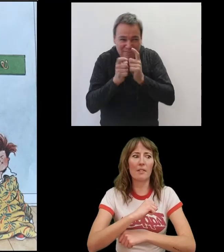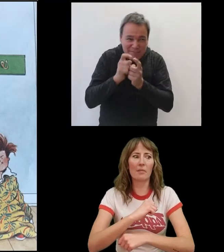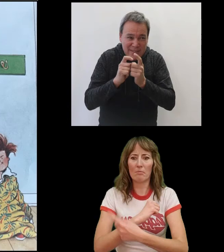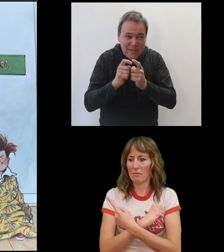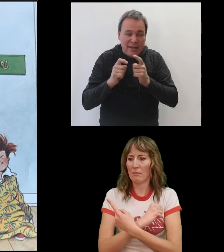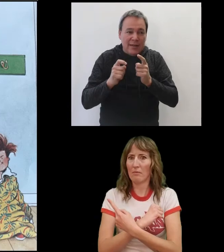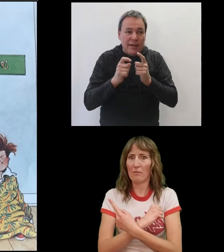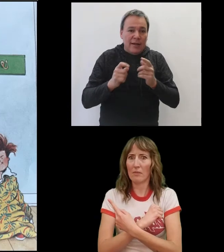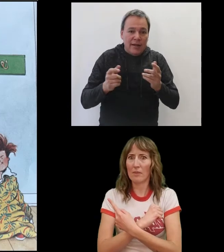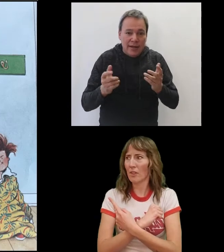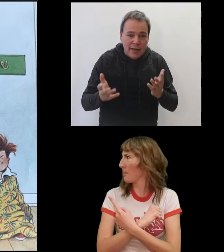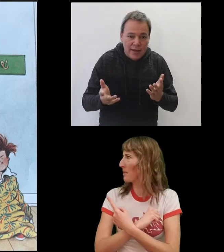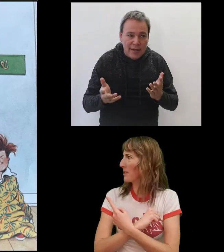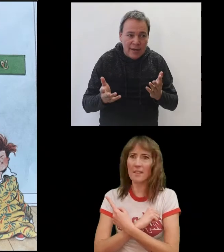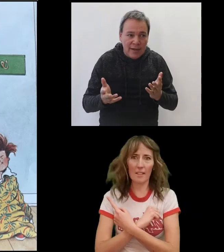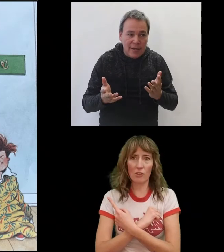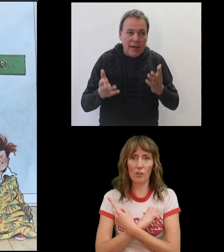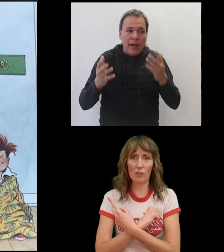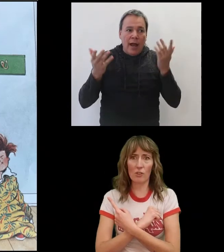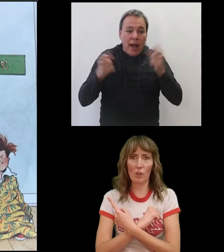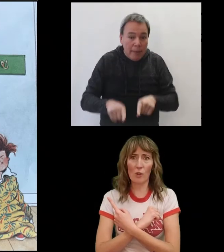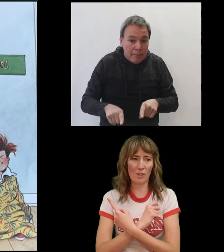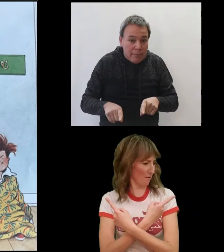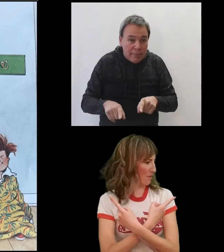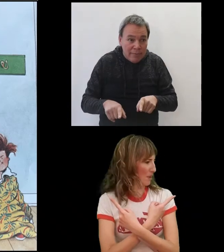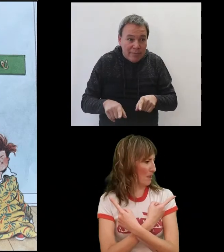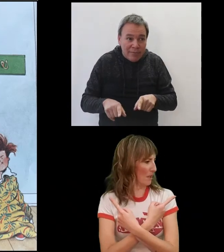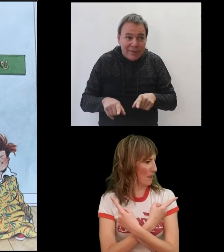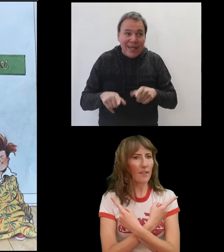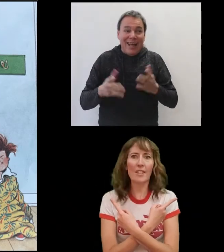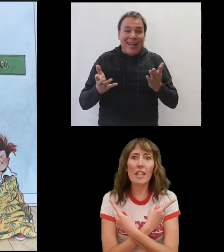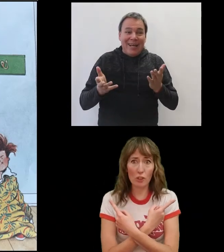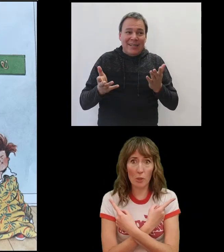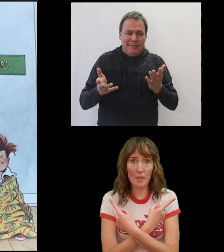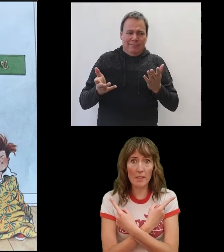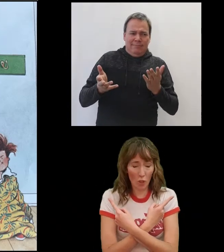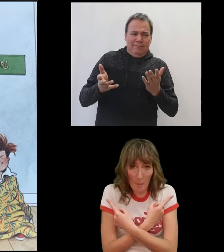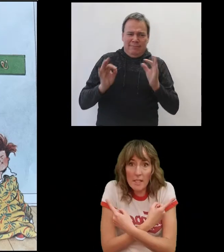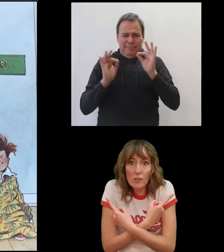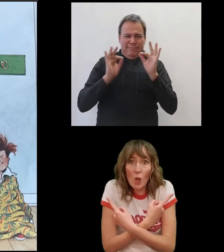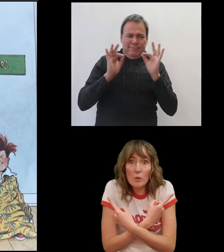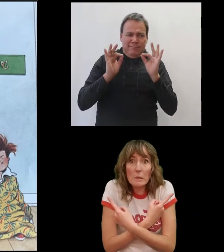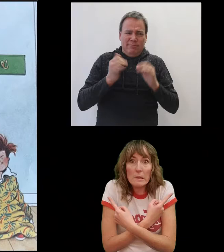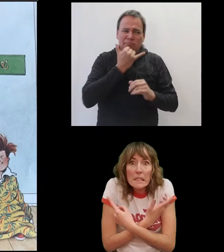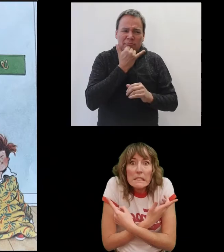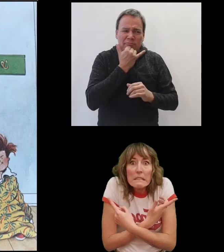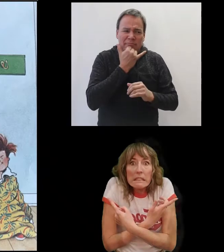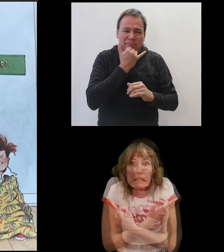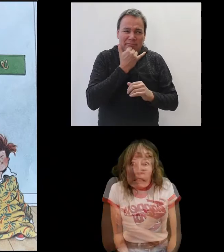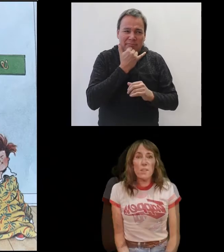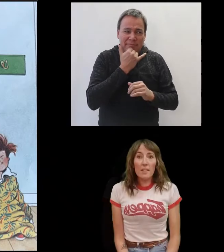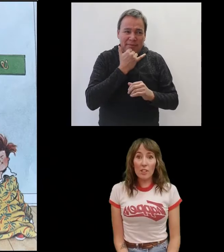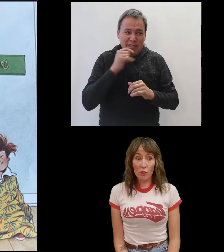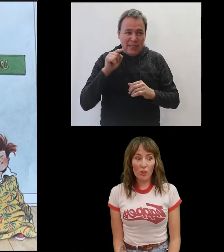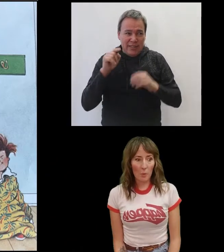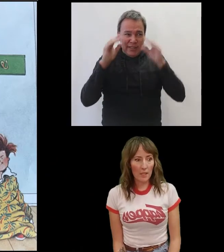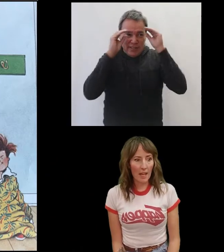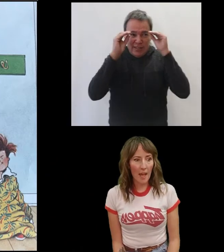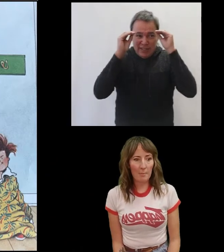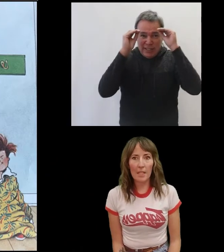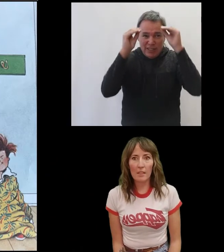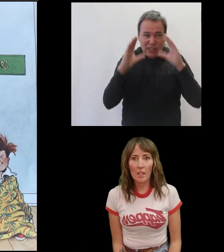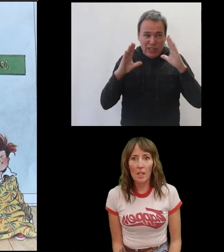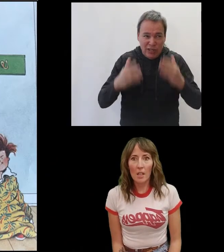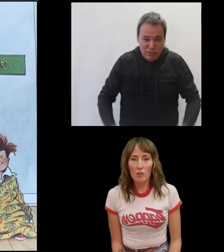And in the end, Thomas was in the teacher's clothes and the teacher was in Thomas's snowsuit. When the teacher saw